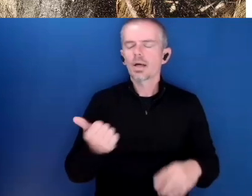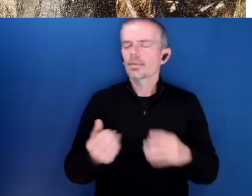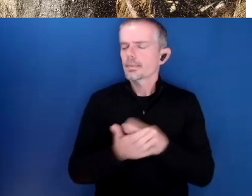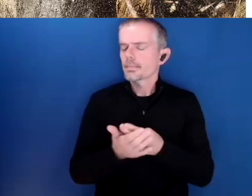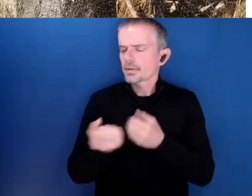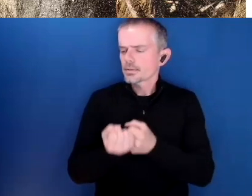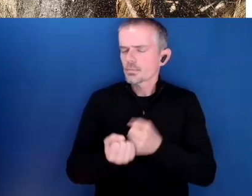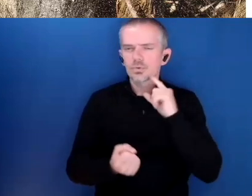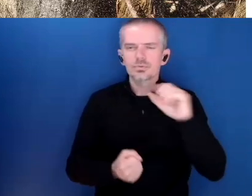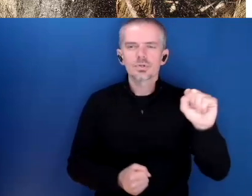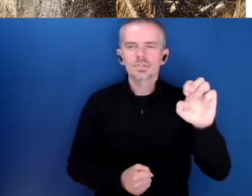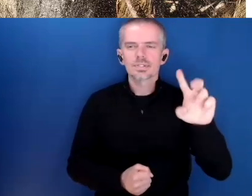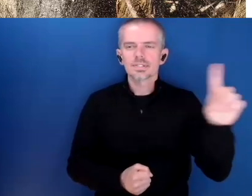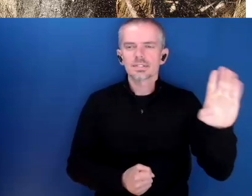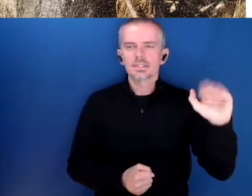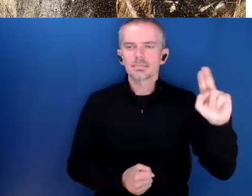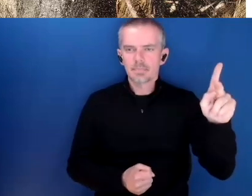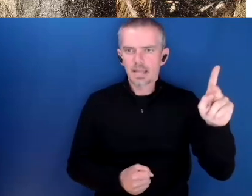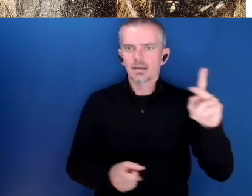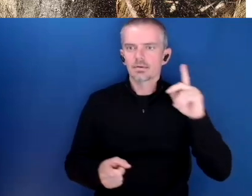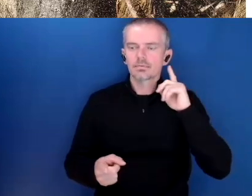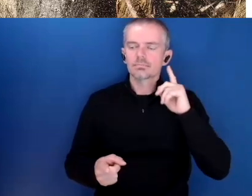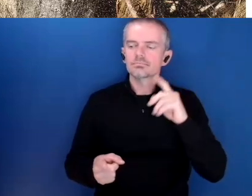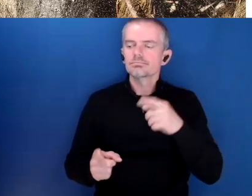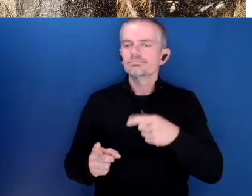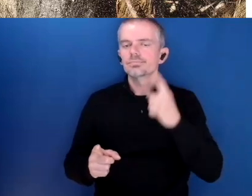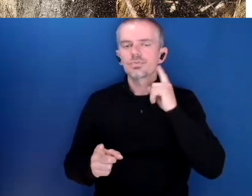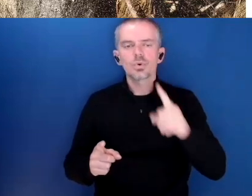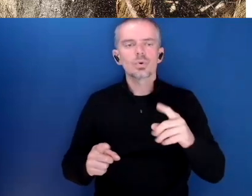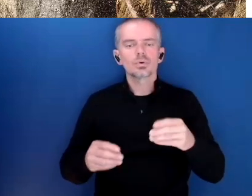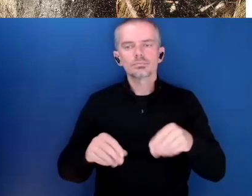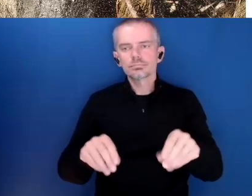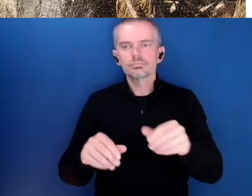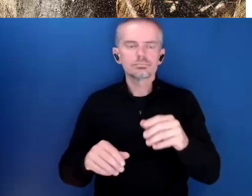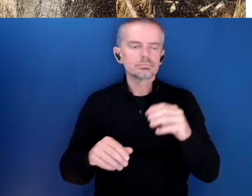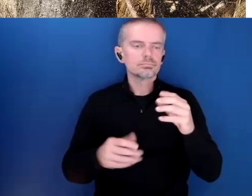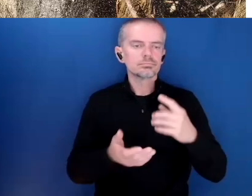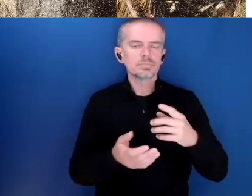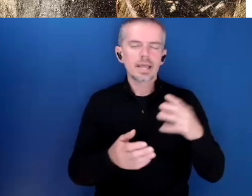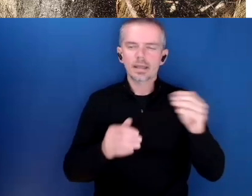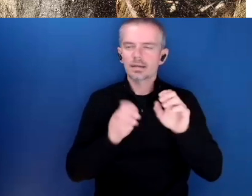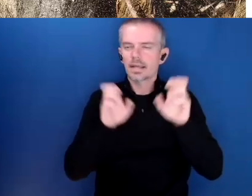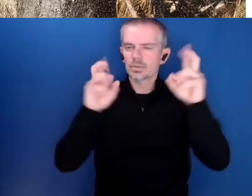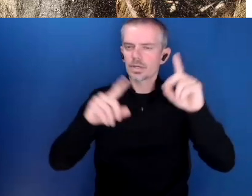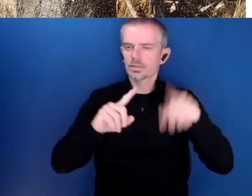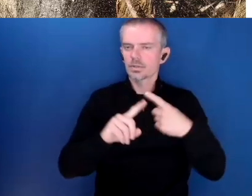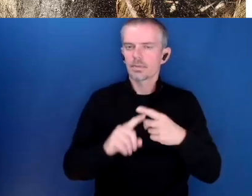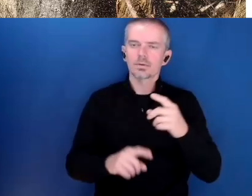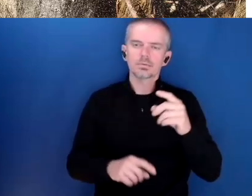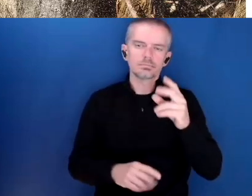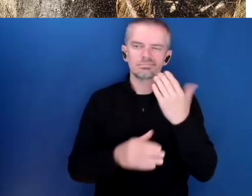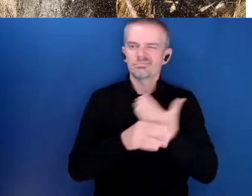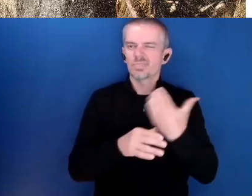and restoration projects and conducting community education and outreach about noxious weeds. So there again, just highlighting